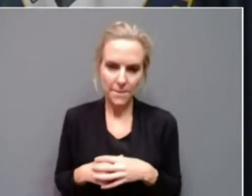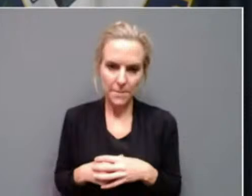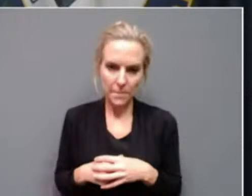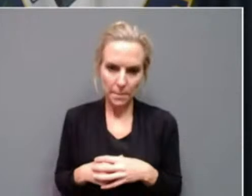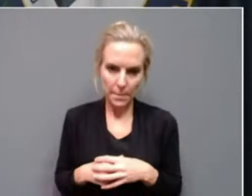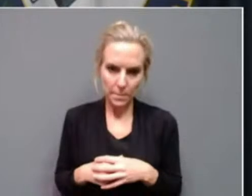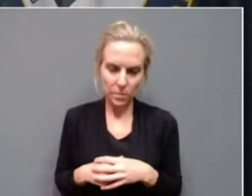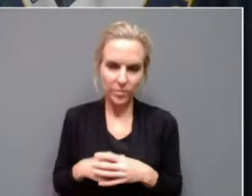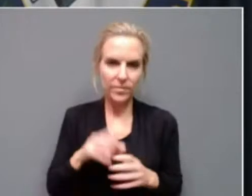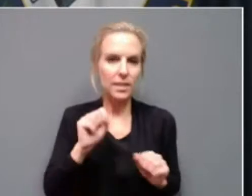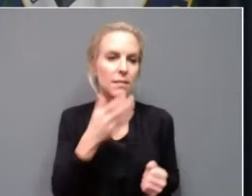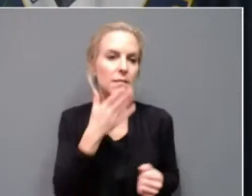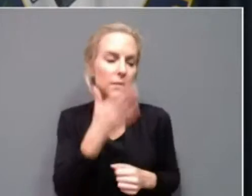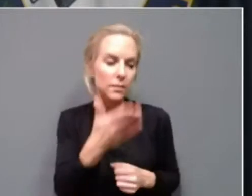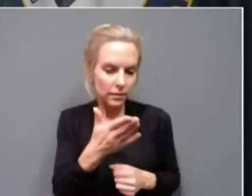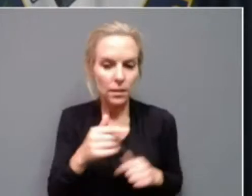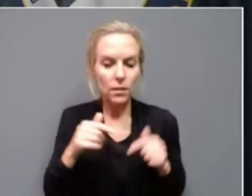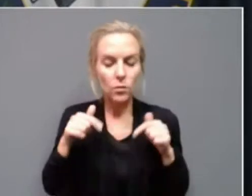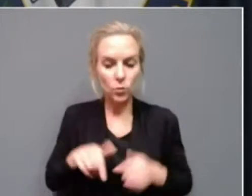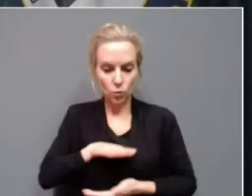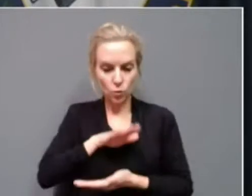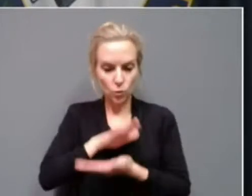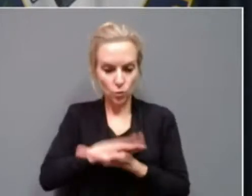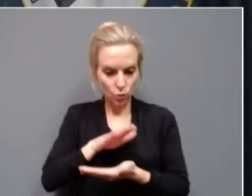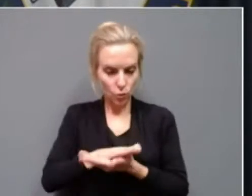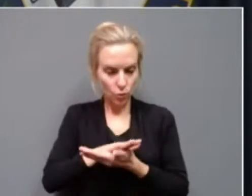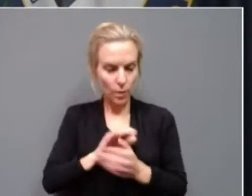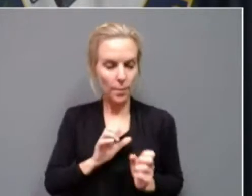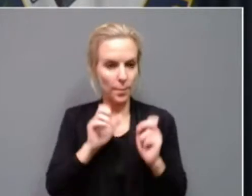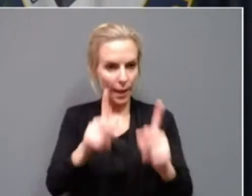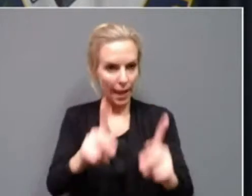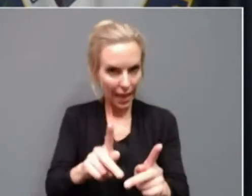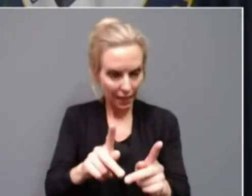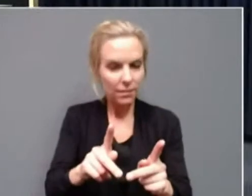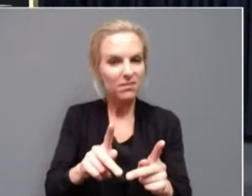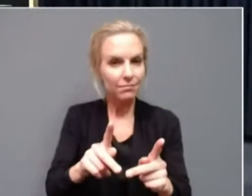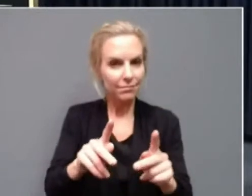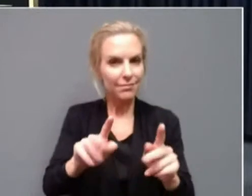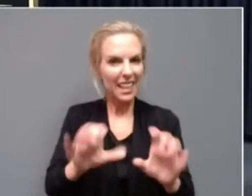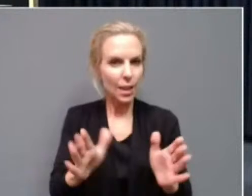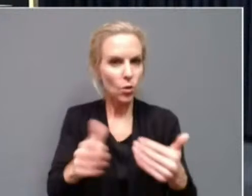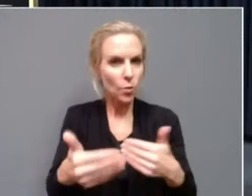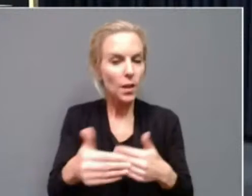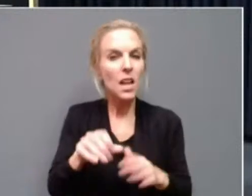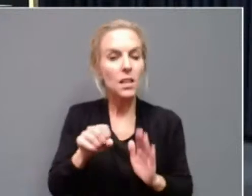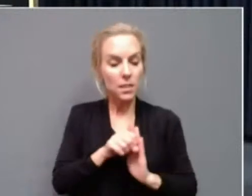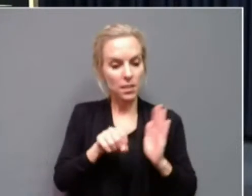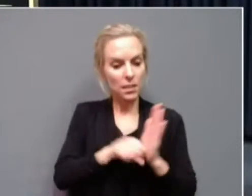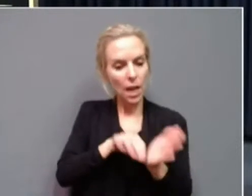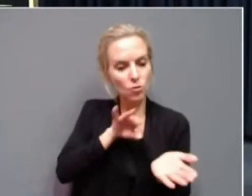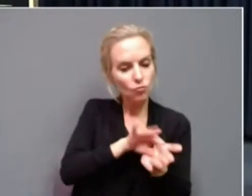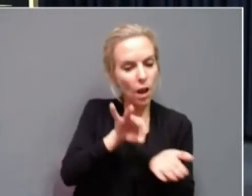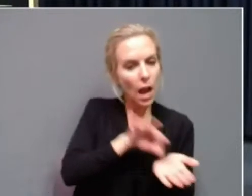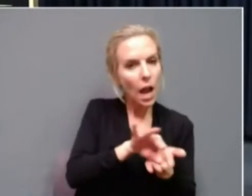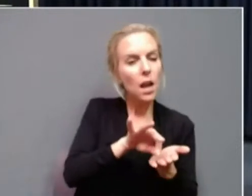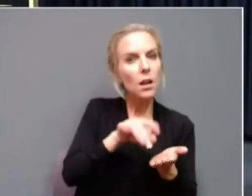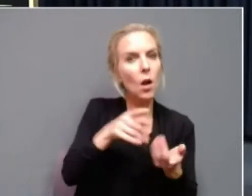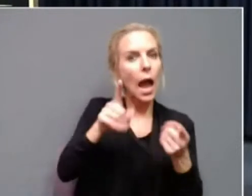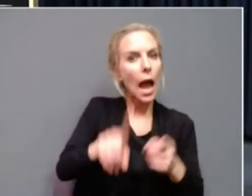Yes, thank you. So as schools are going back to class, how will the state track any cases or outbreaks in schools? Will